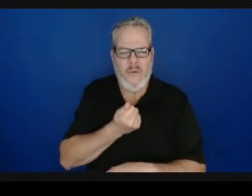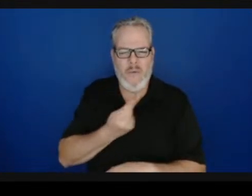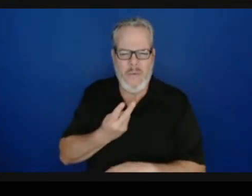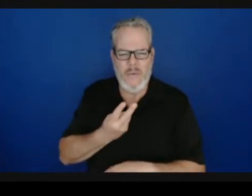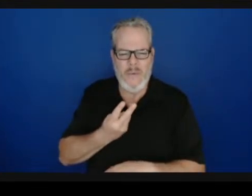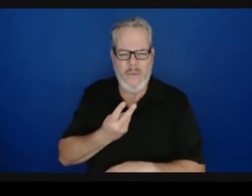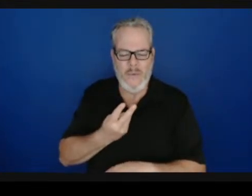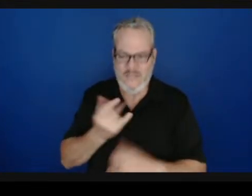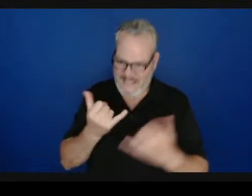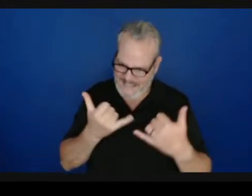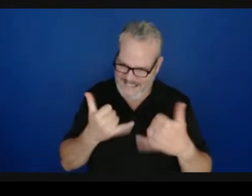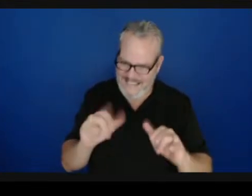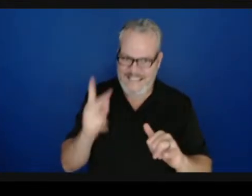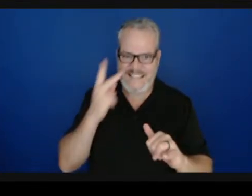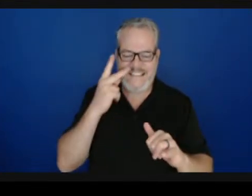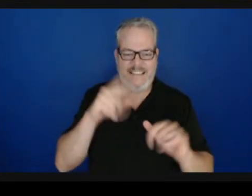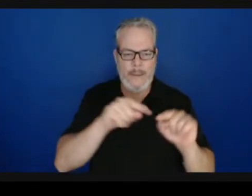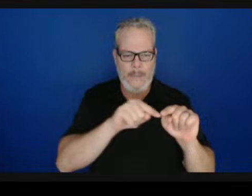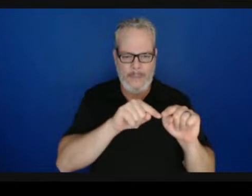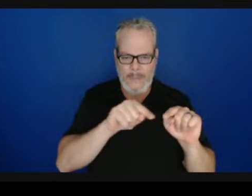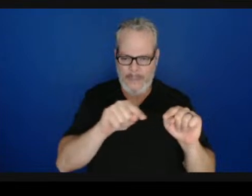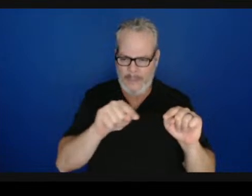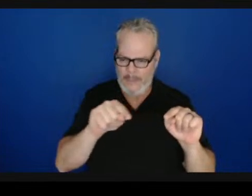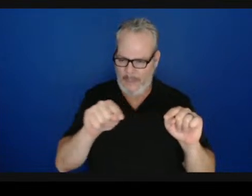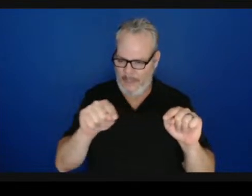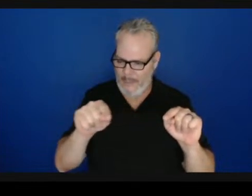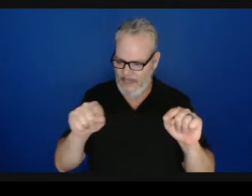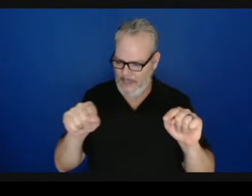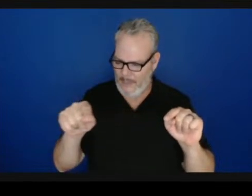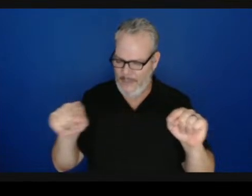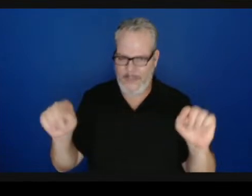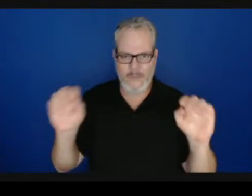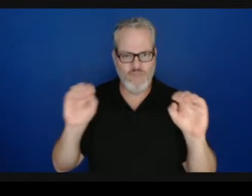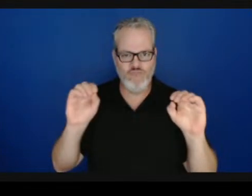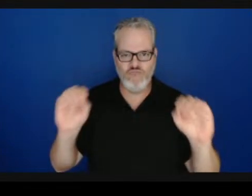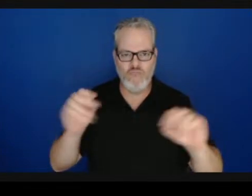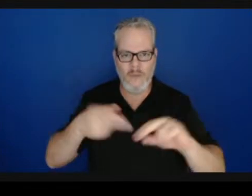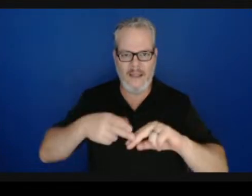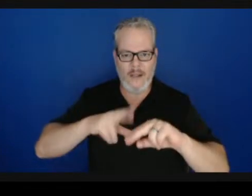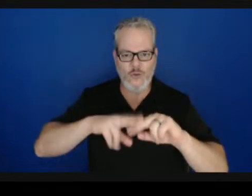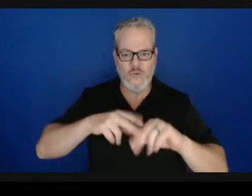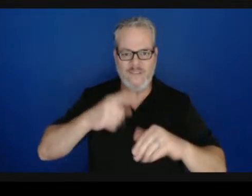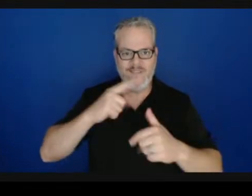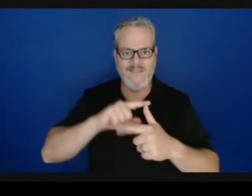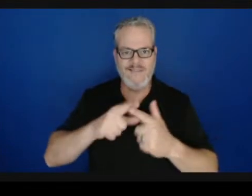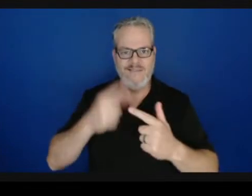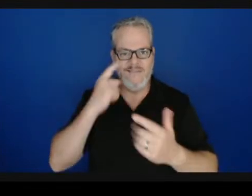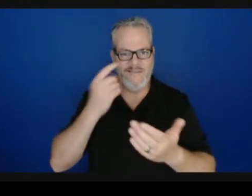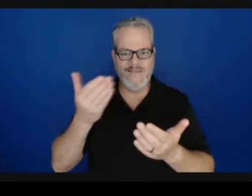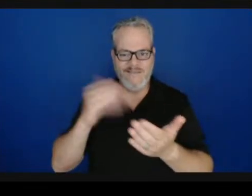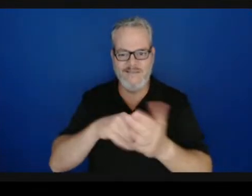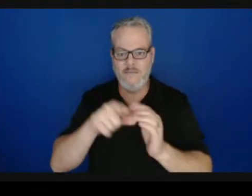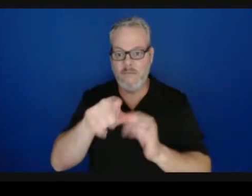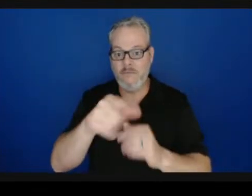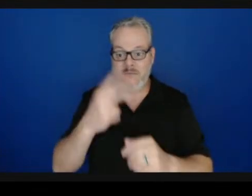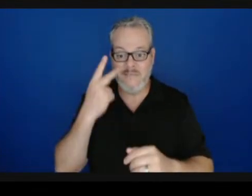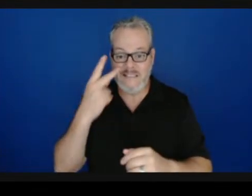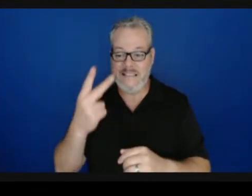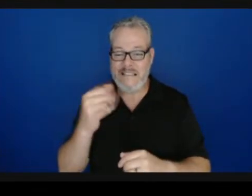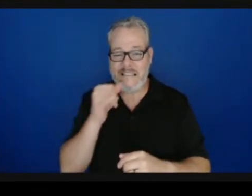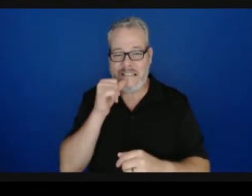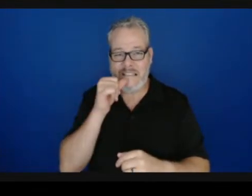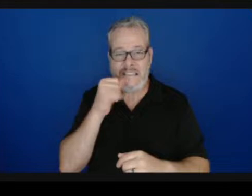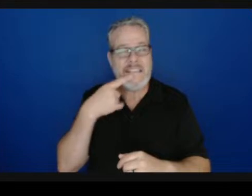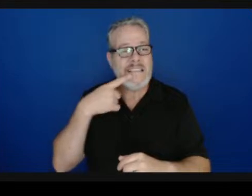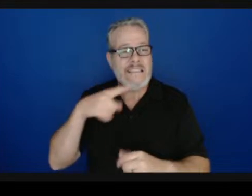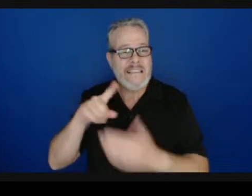visible over the month as an increase. And here, the couple of deeper earthquakes we had last week and the one we had this week. And